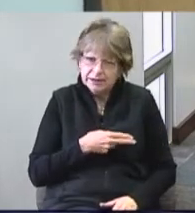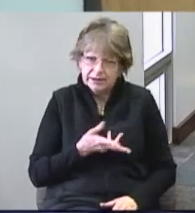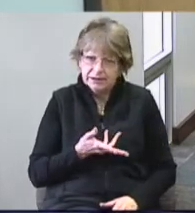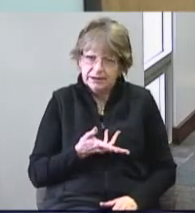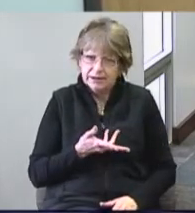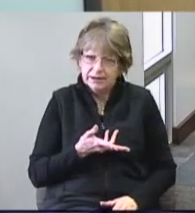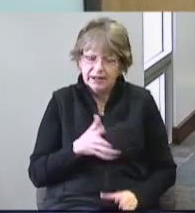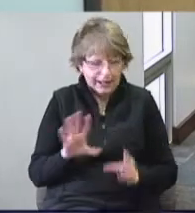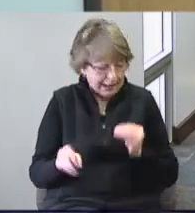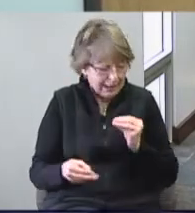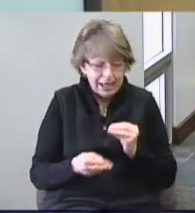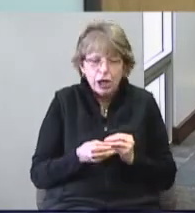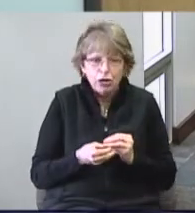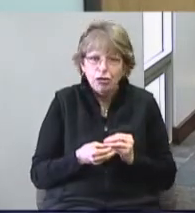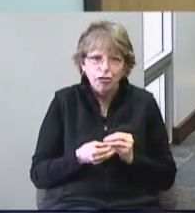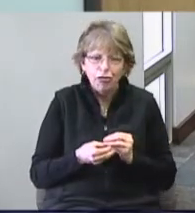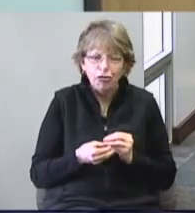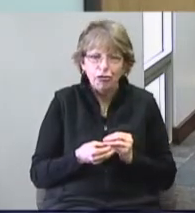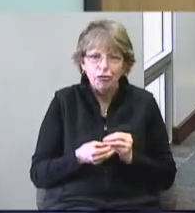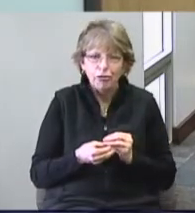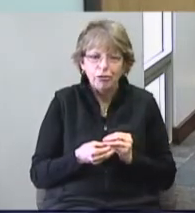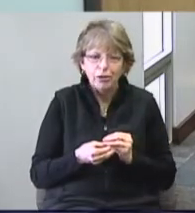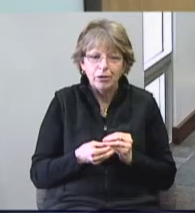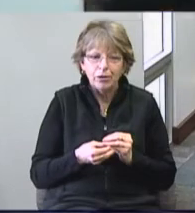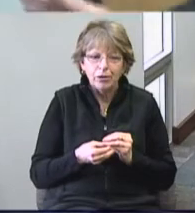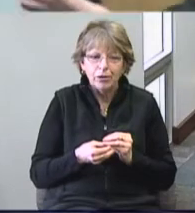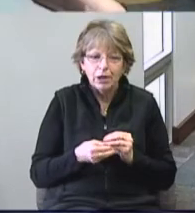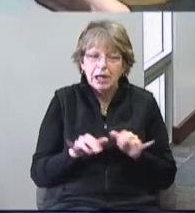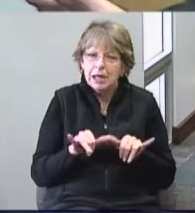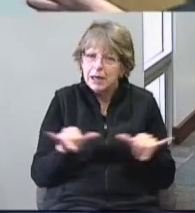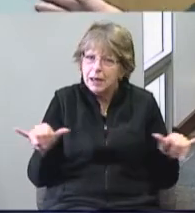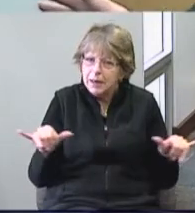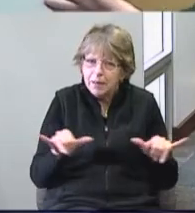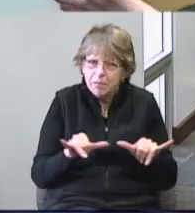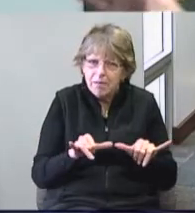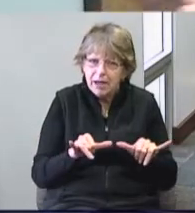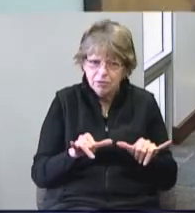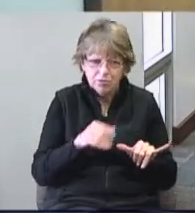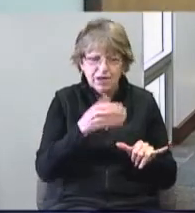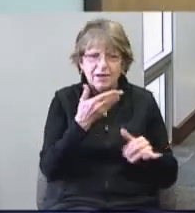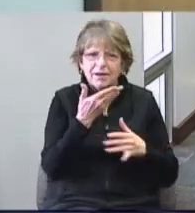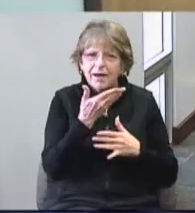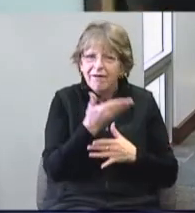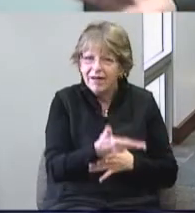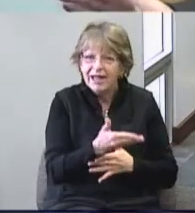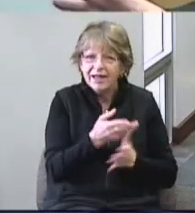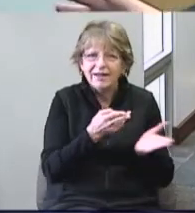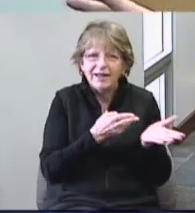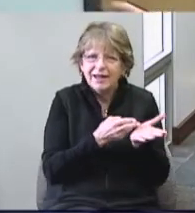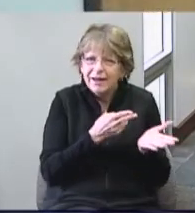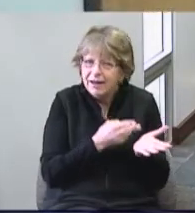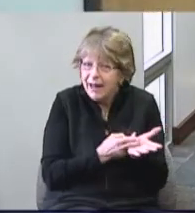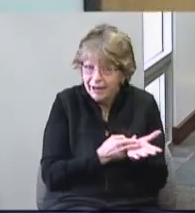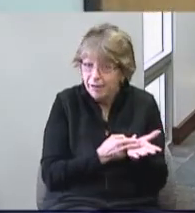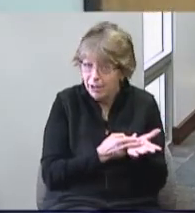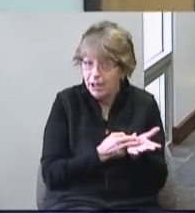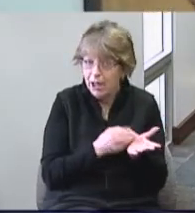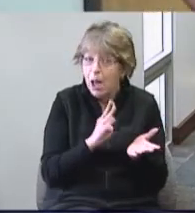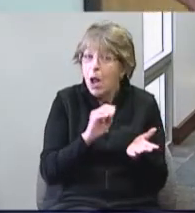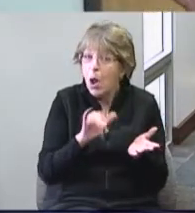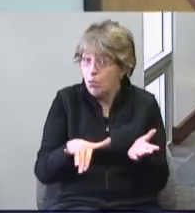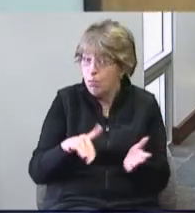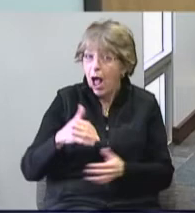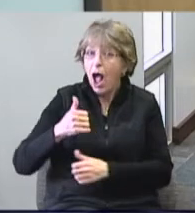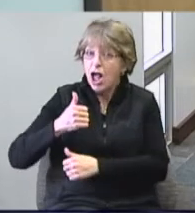in addition to the measurements taken of his integrity by the United States Army, by the Food and